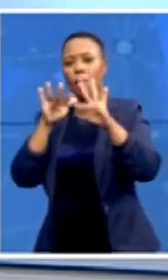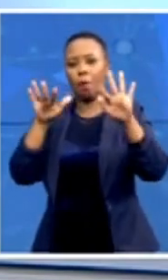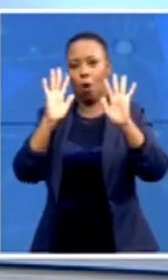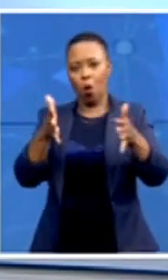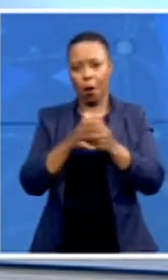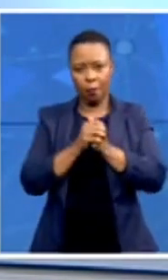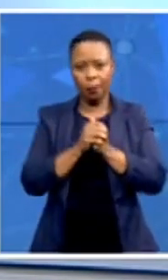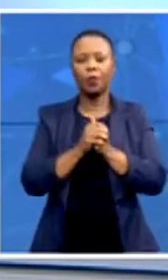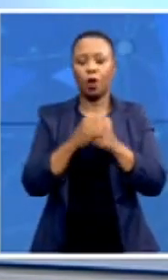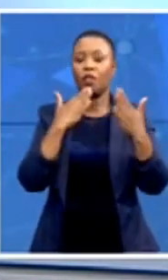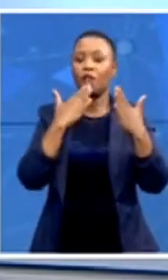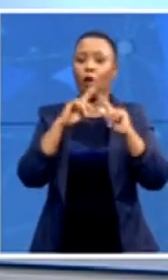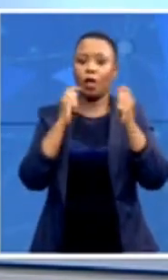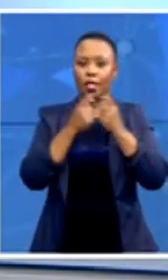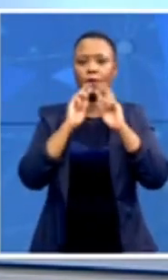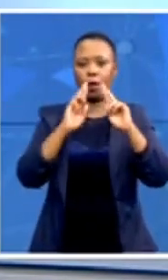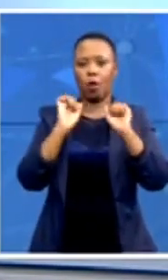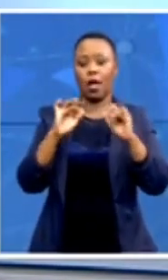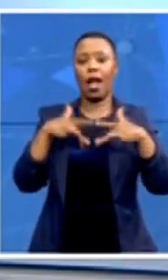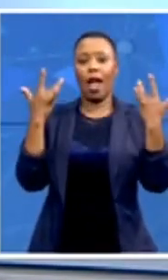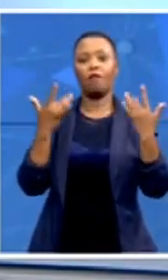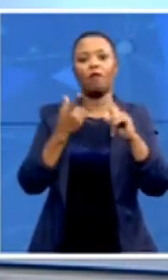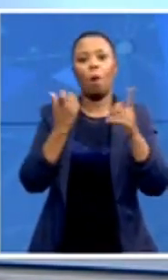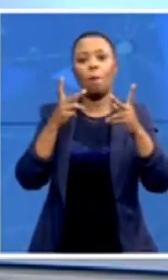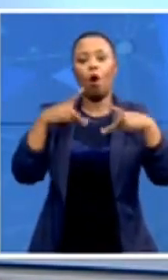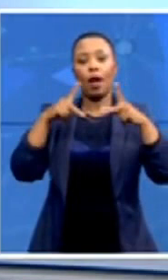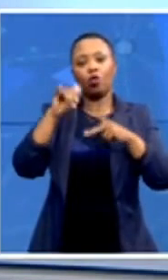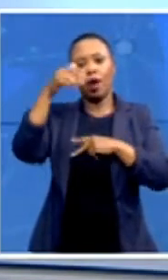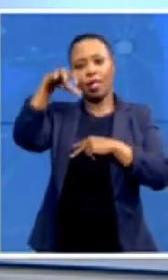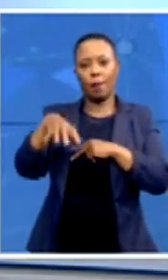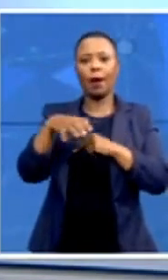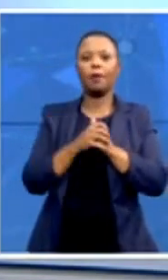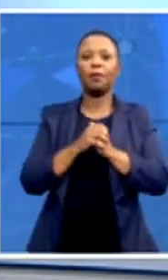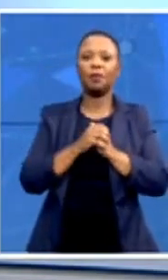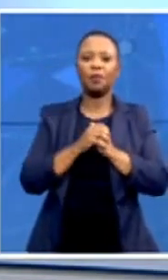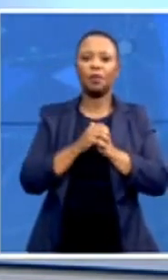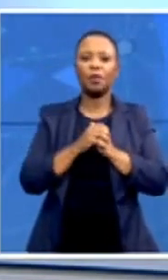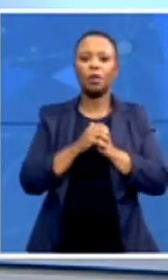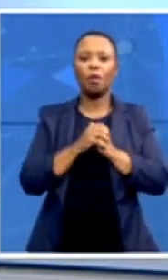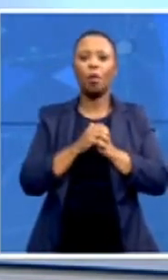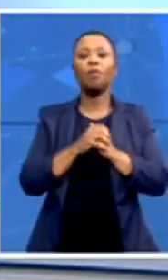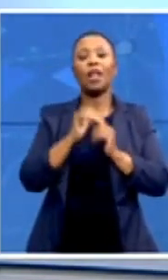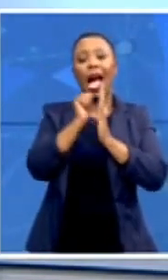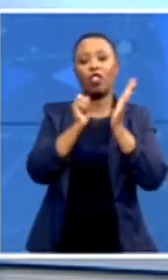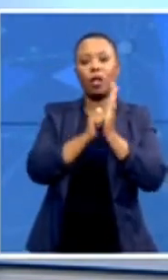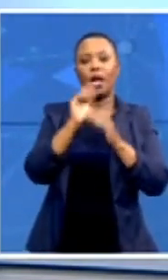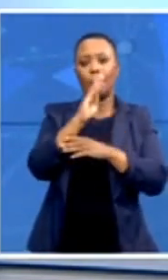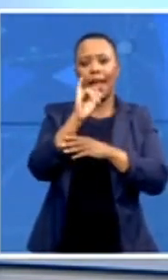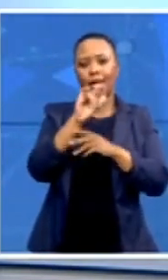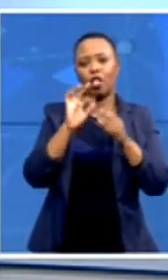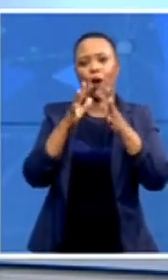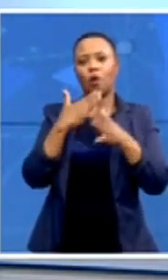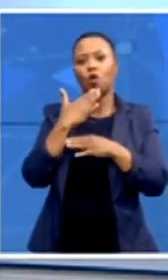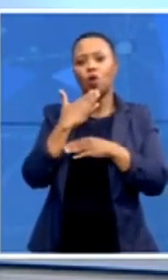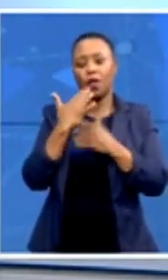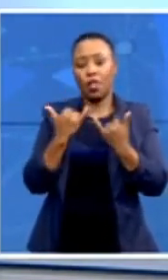We're live from Auckland Park in Johannesburg. This is The Agenda. I'm Blaine Herman. Our sign language interpreters this morning are Triforce and